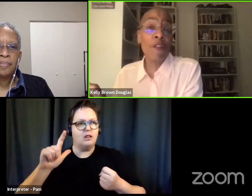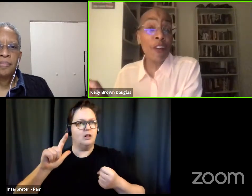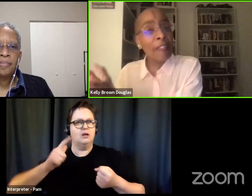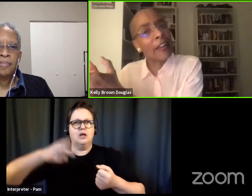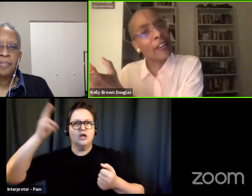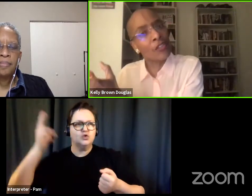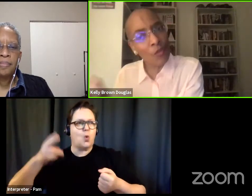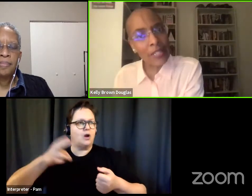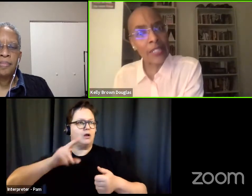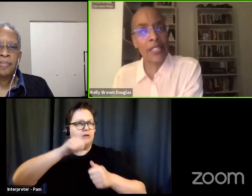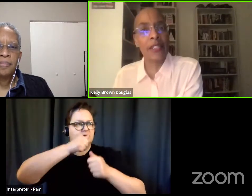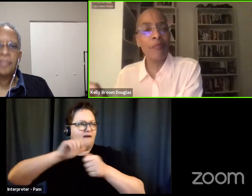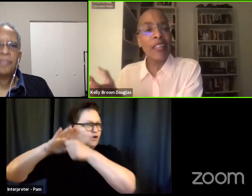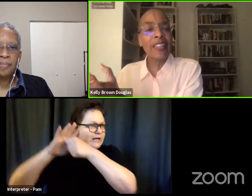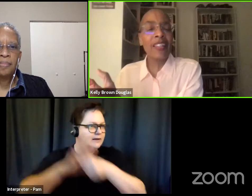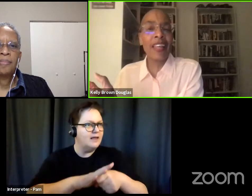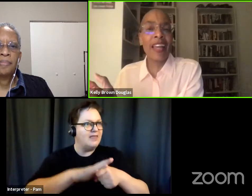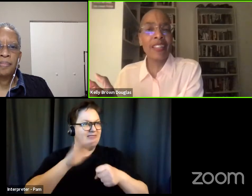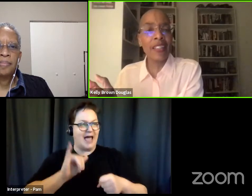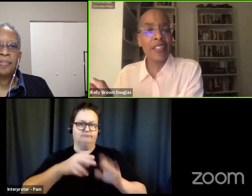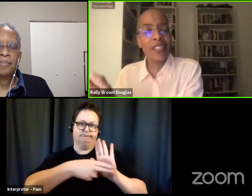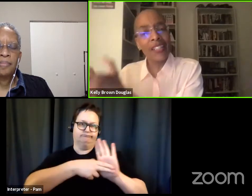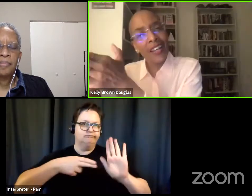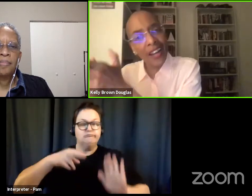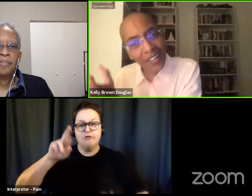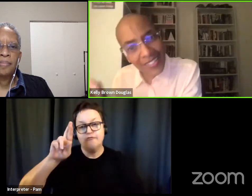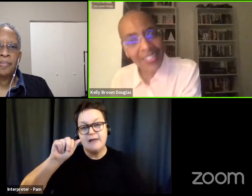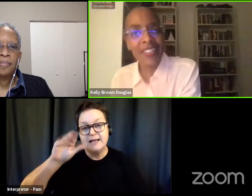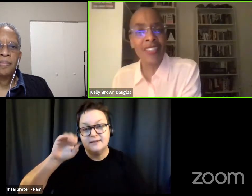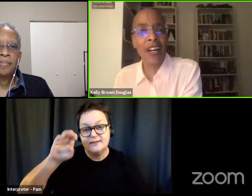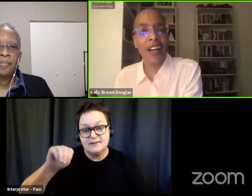historical suffering that is racism, that is